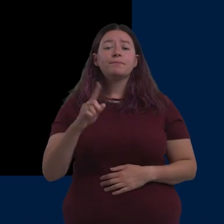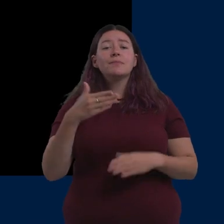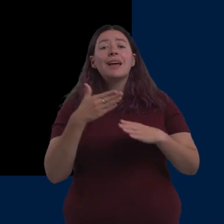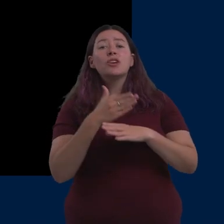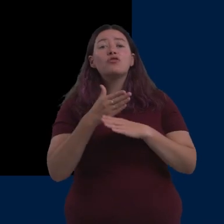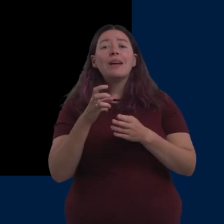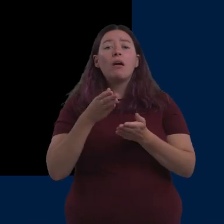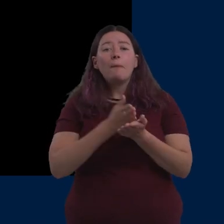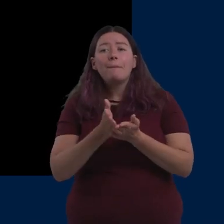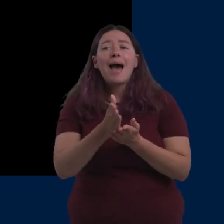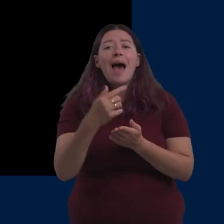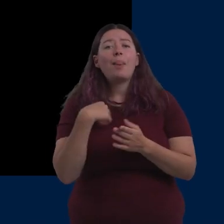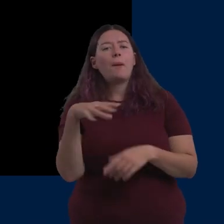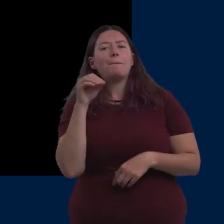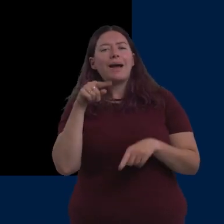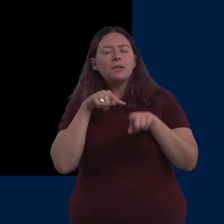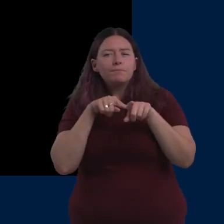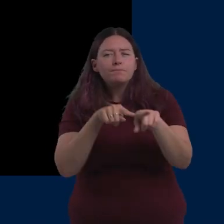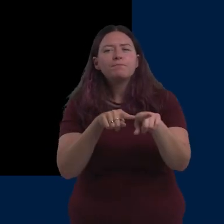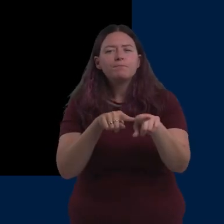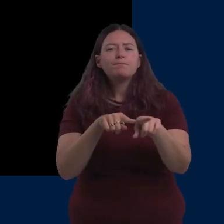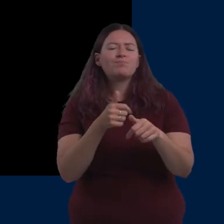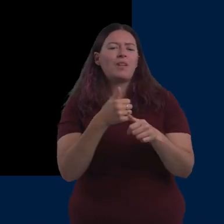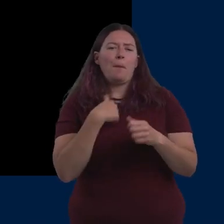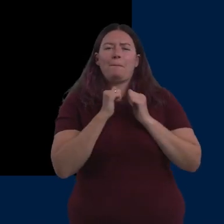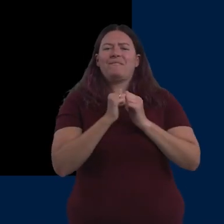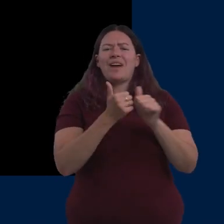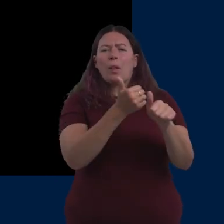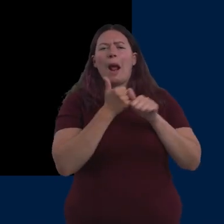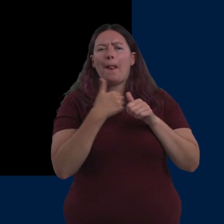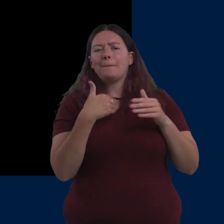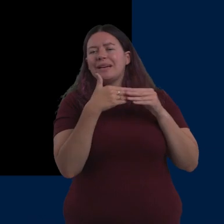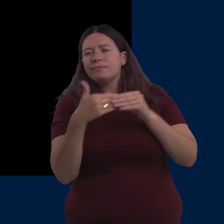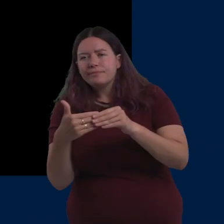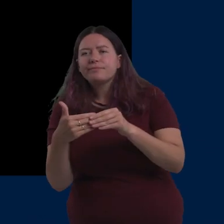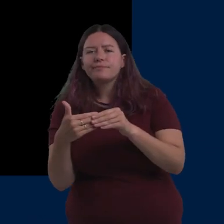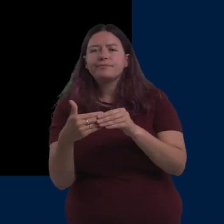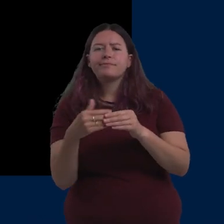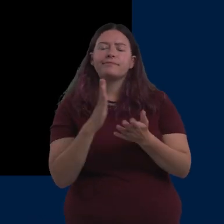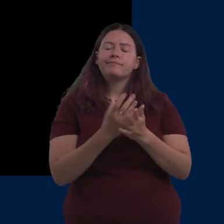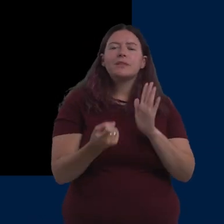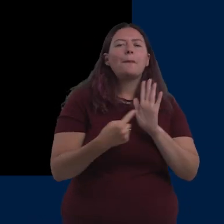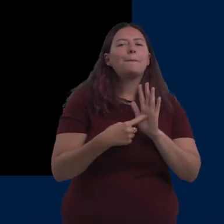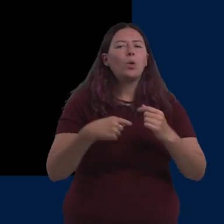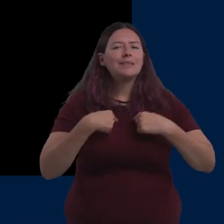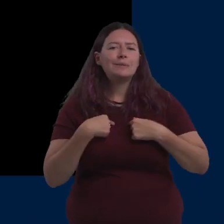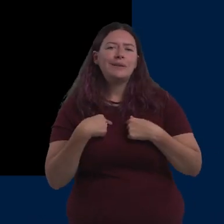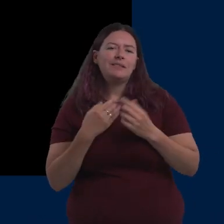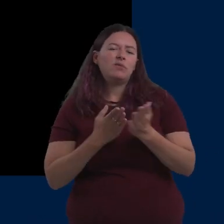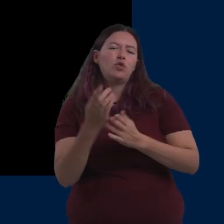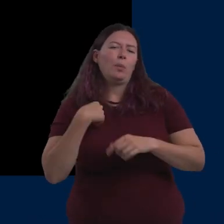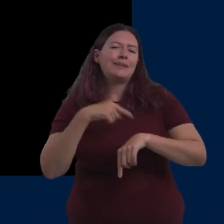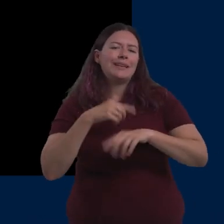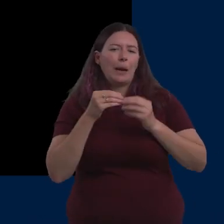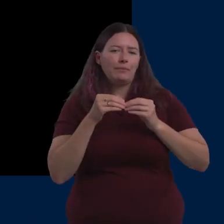career path which I chose to pursue was guided by the values I identified were important to me during my time